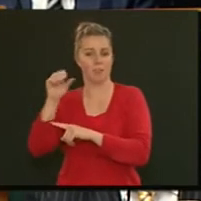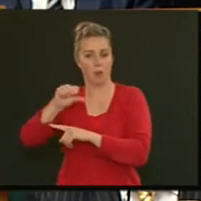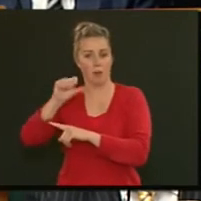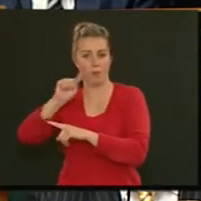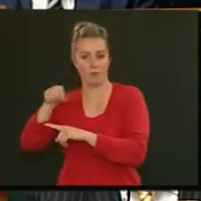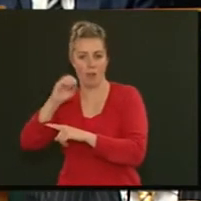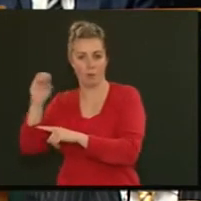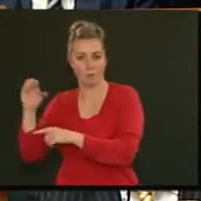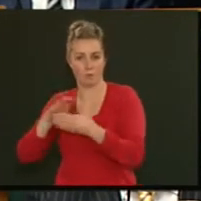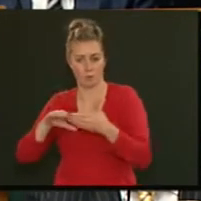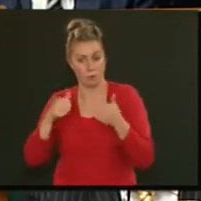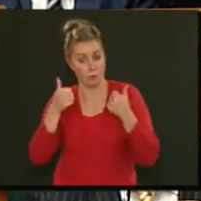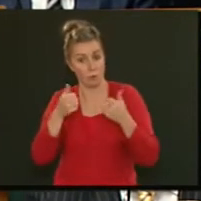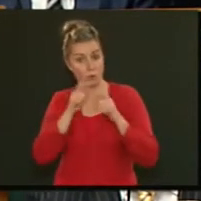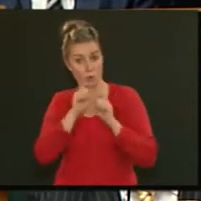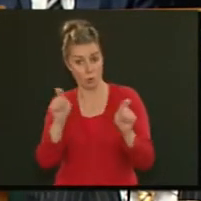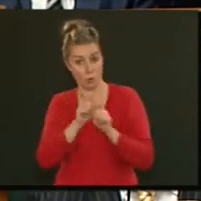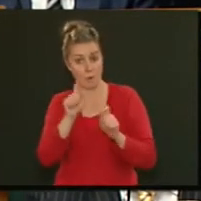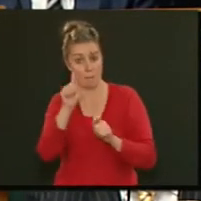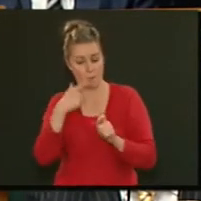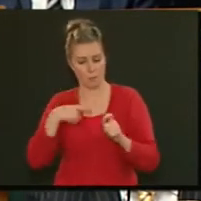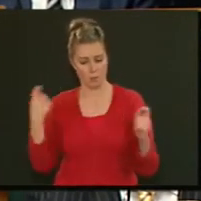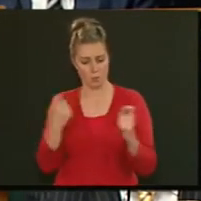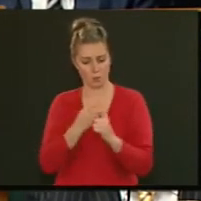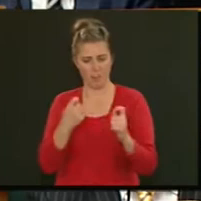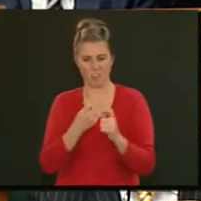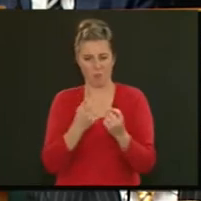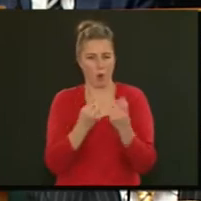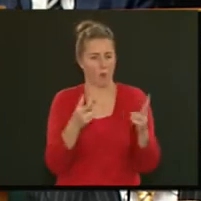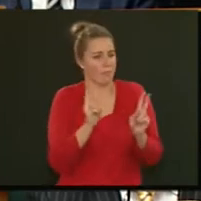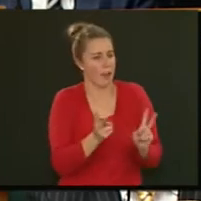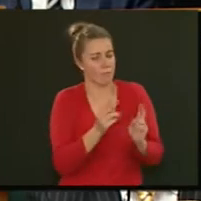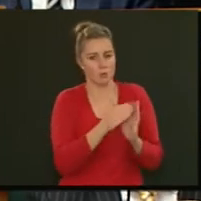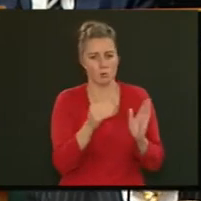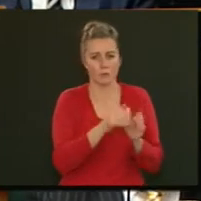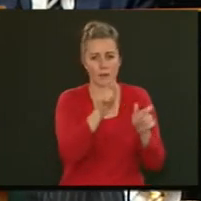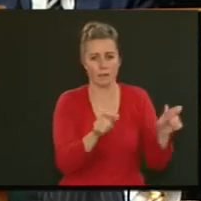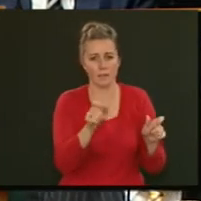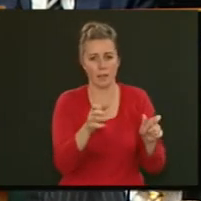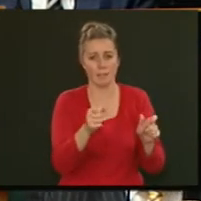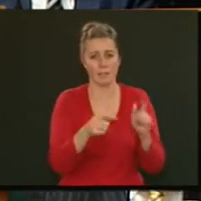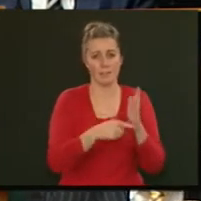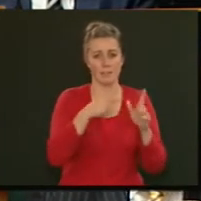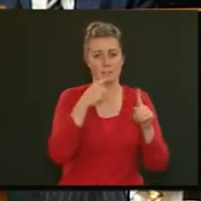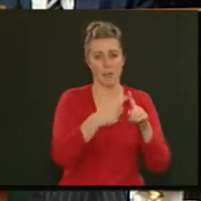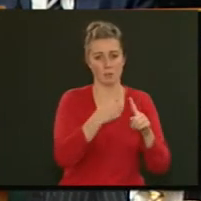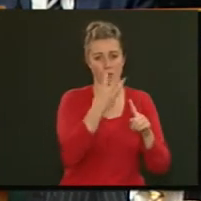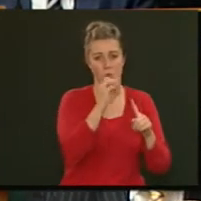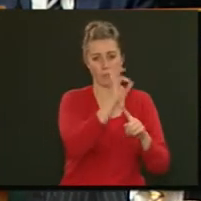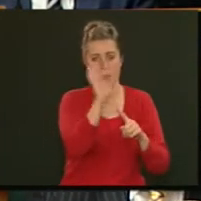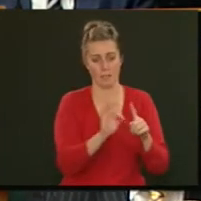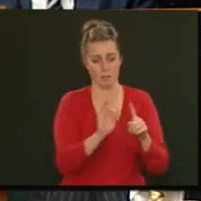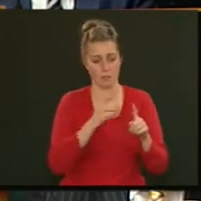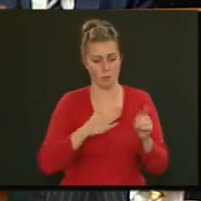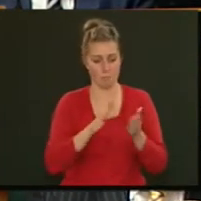$58,900. That's good news. But because of that change, many more middle-income earners are faced with a marginal tax rate of 30%, cutting in at